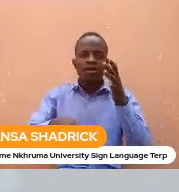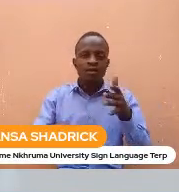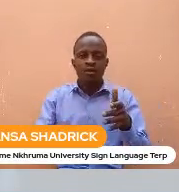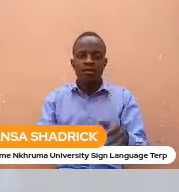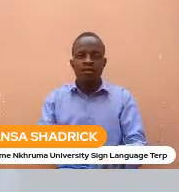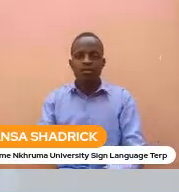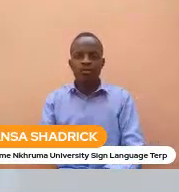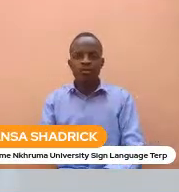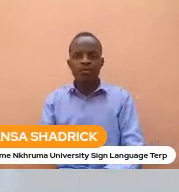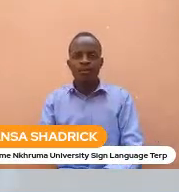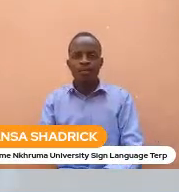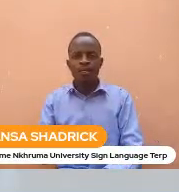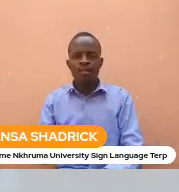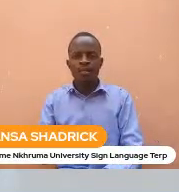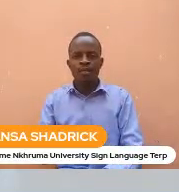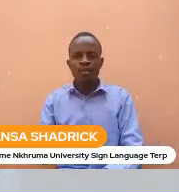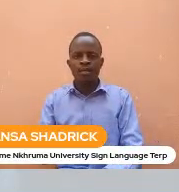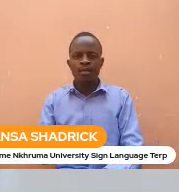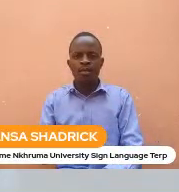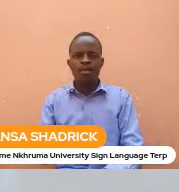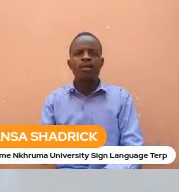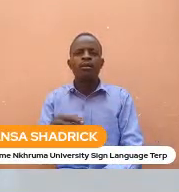options, and